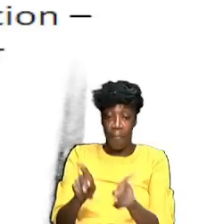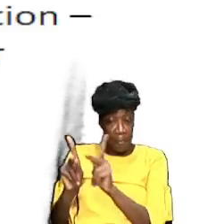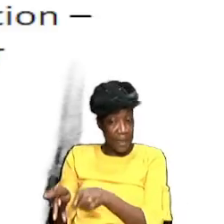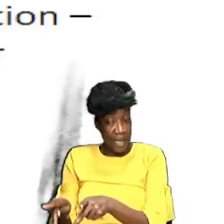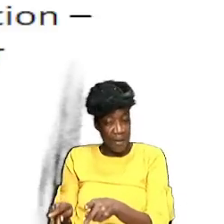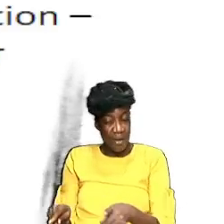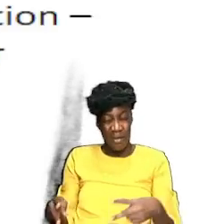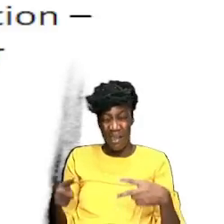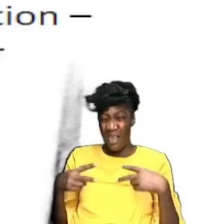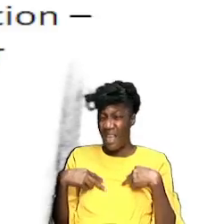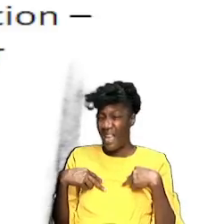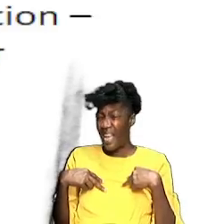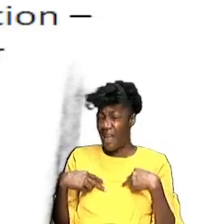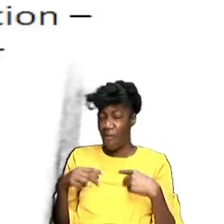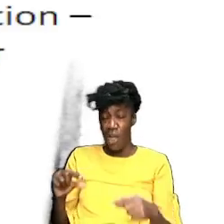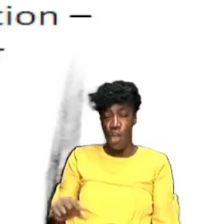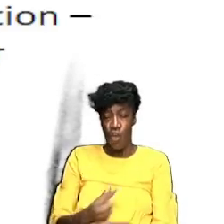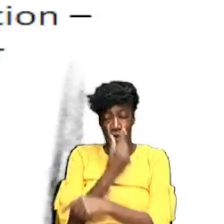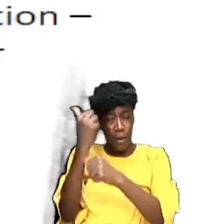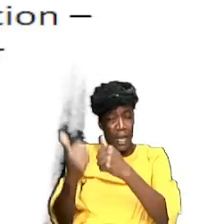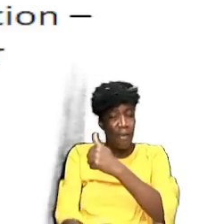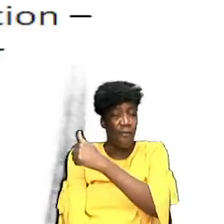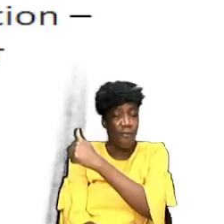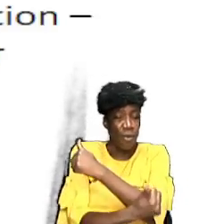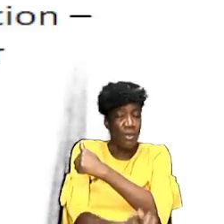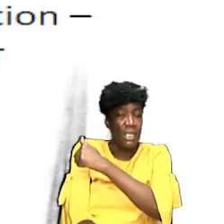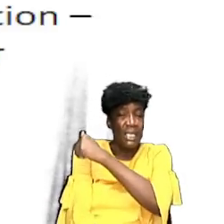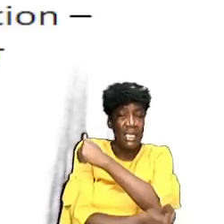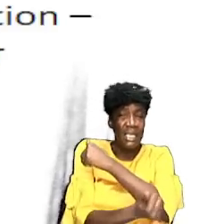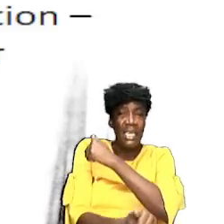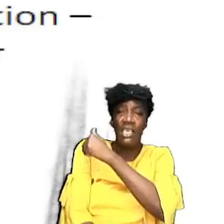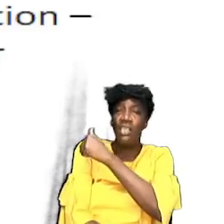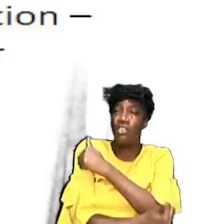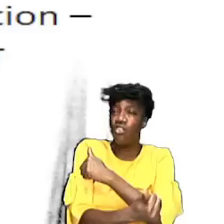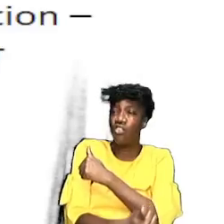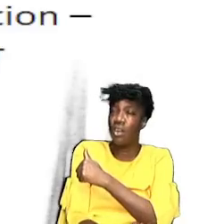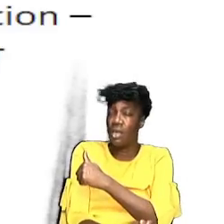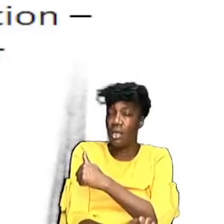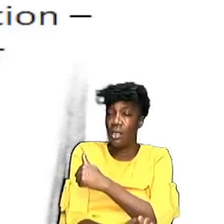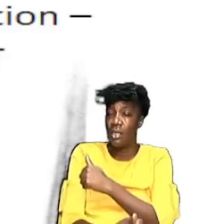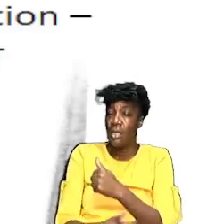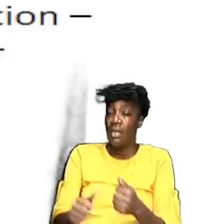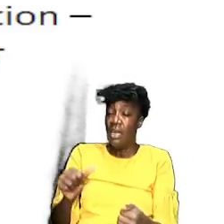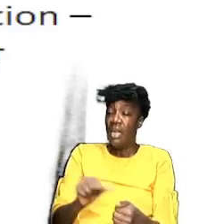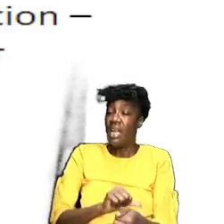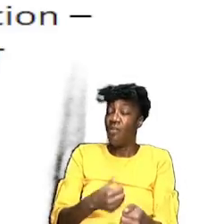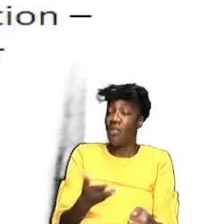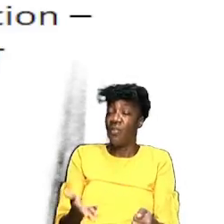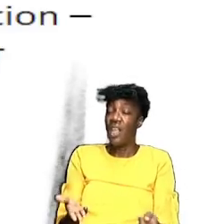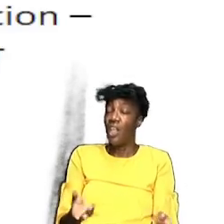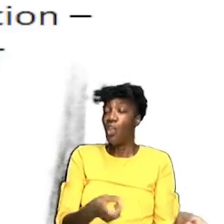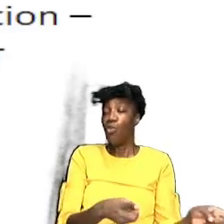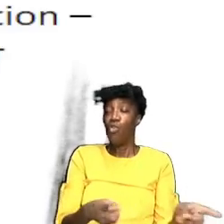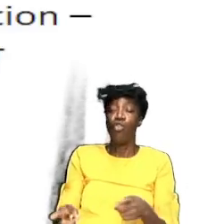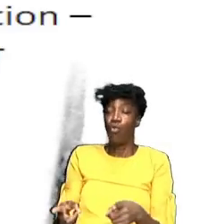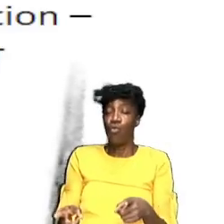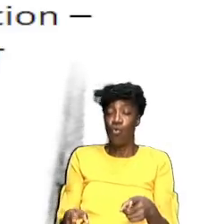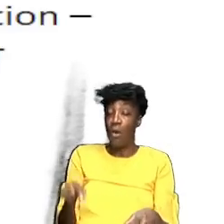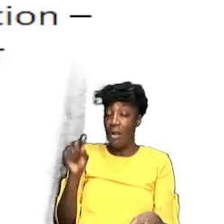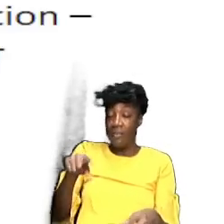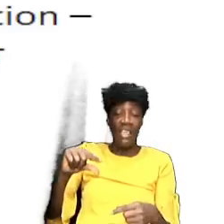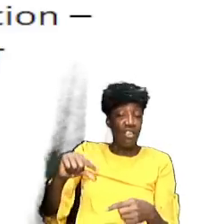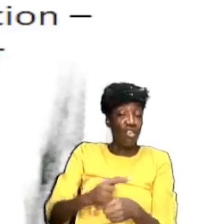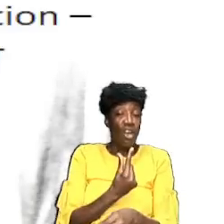to have a great foundation. Amen. The gospel provides the foundation for every single thing that we do. Praise God. It's upon the